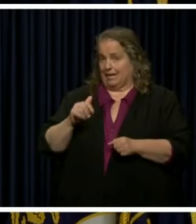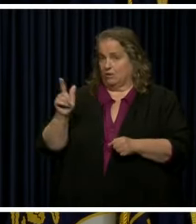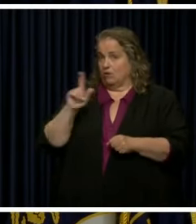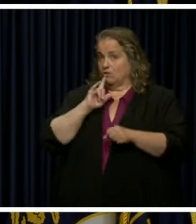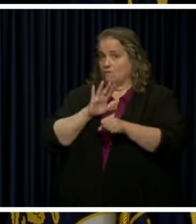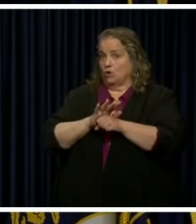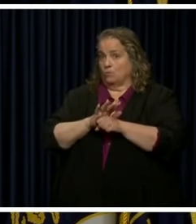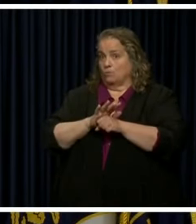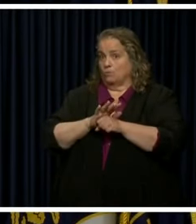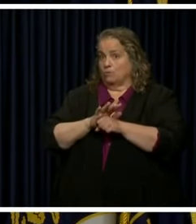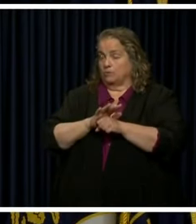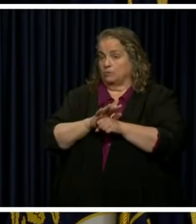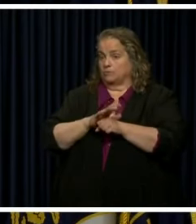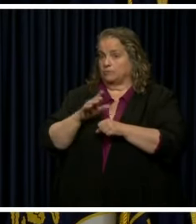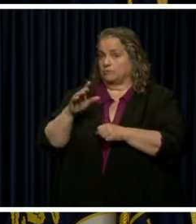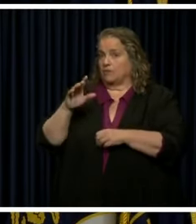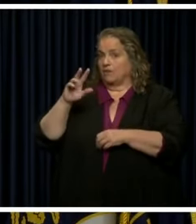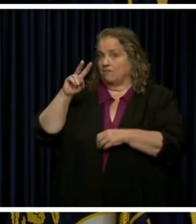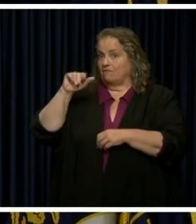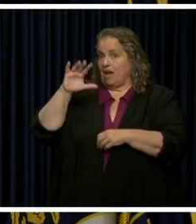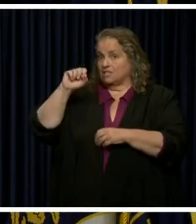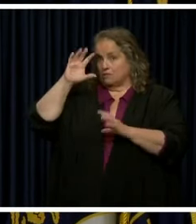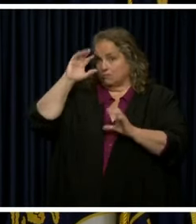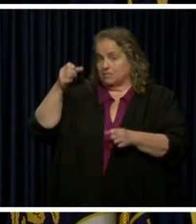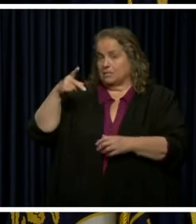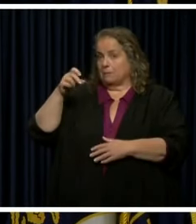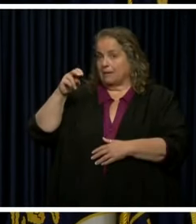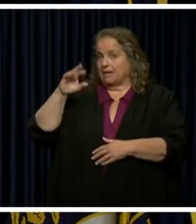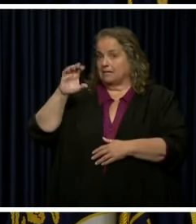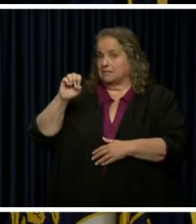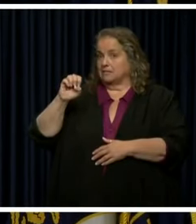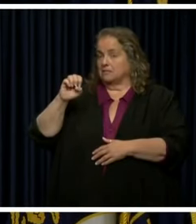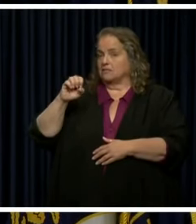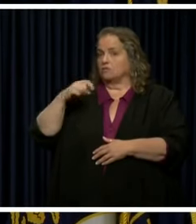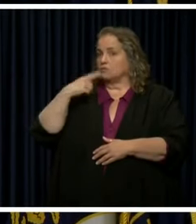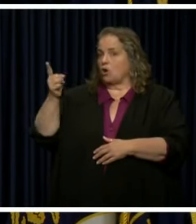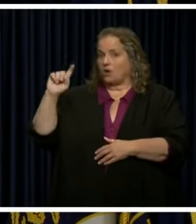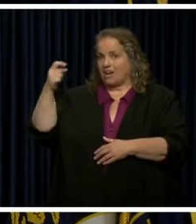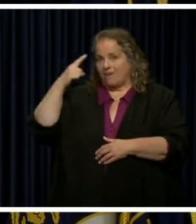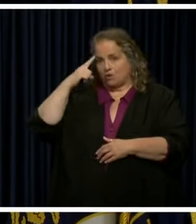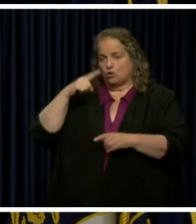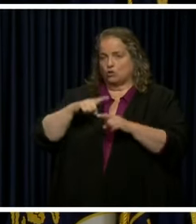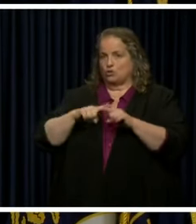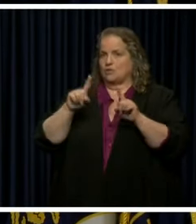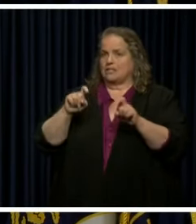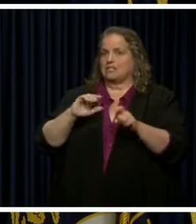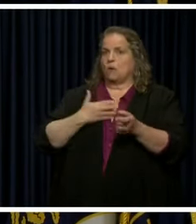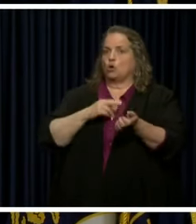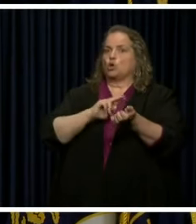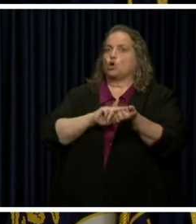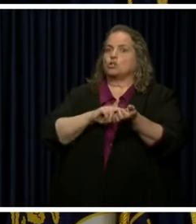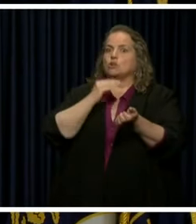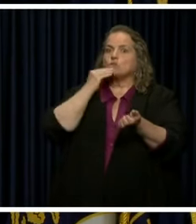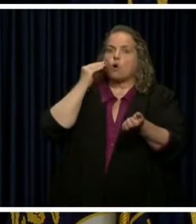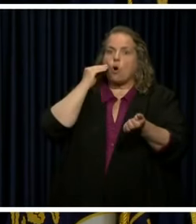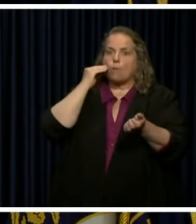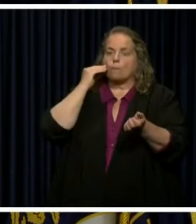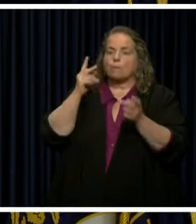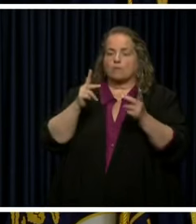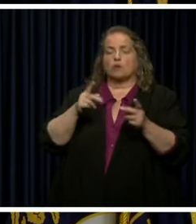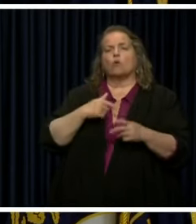that VP Pence asked governors to test all nursing home residents? We had a pretty robust